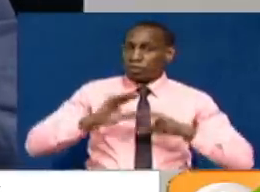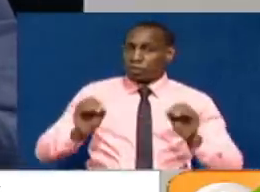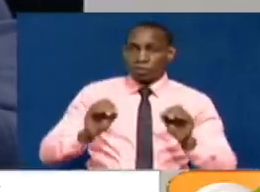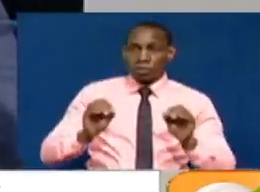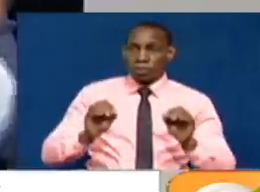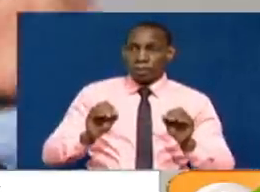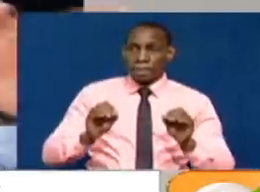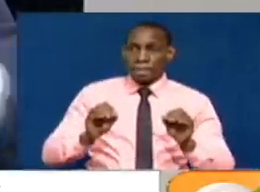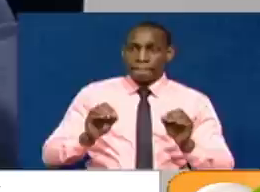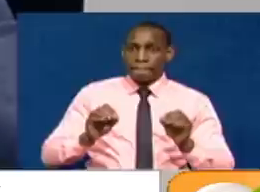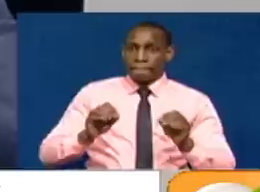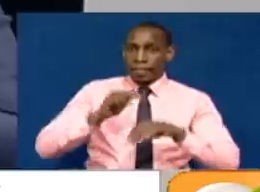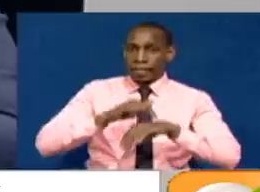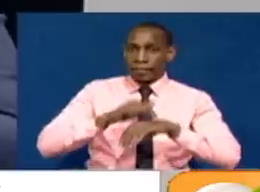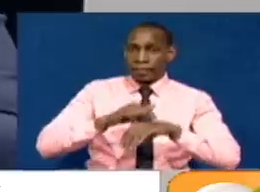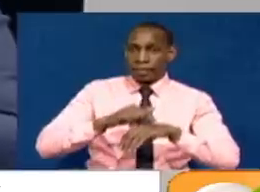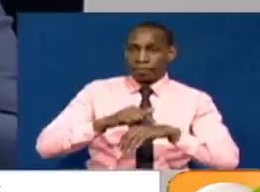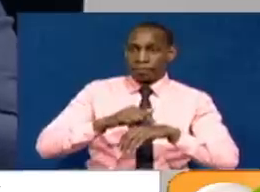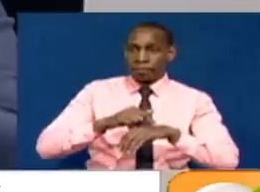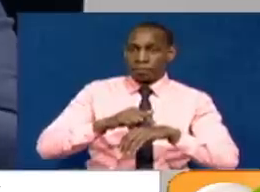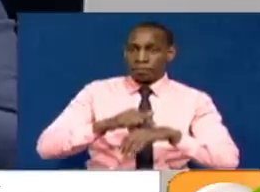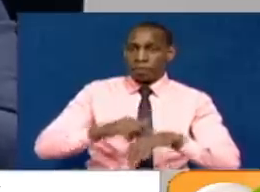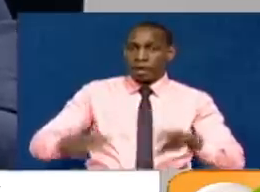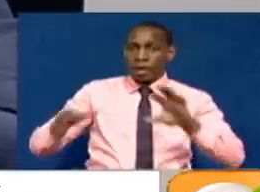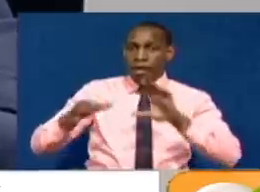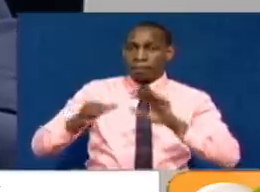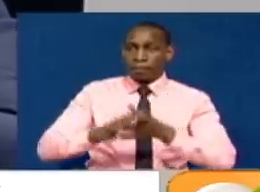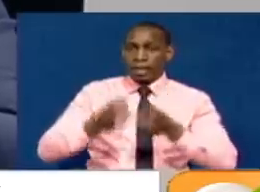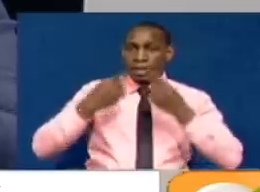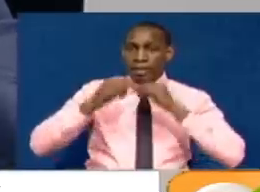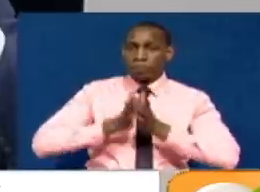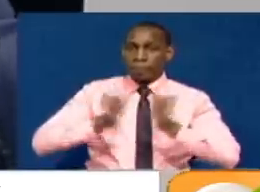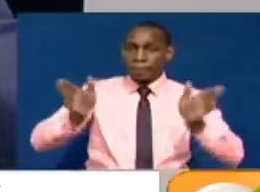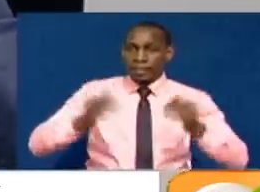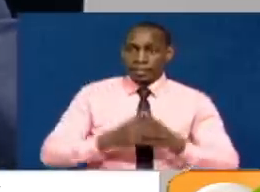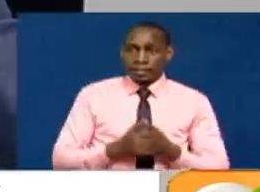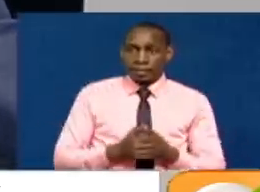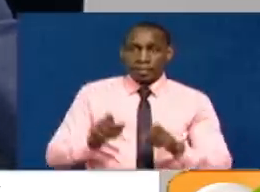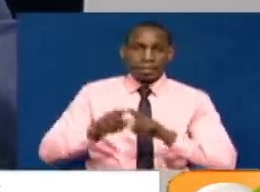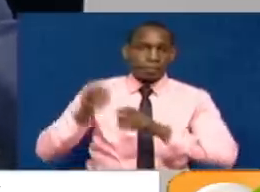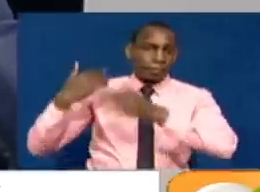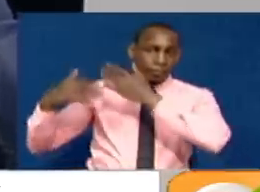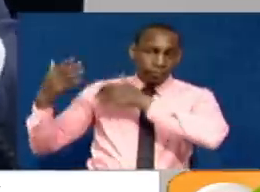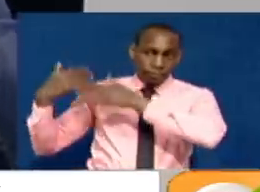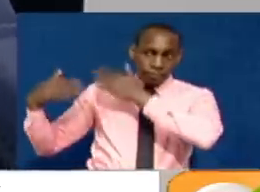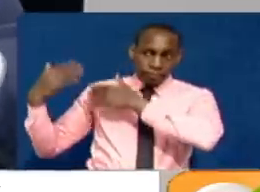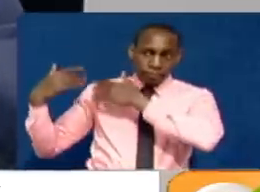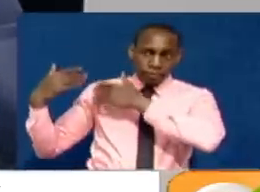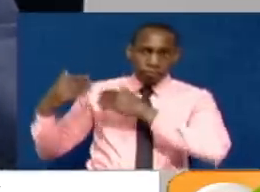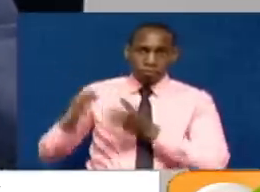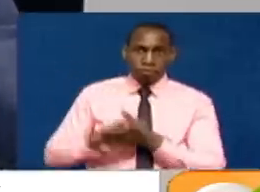whatsoever when she made her move public. And even way before the pictures started leaking